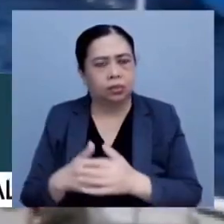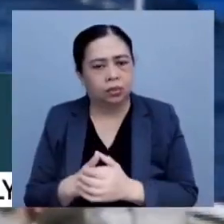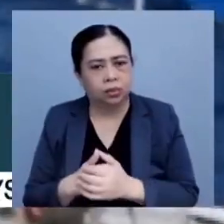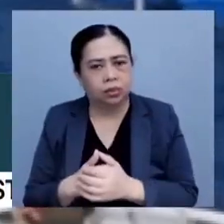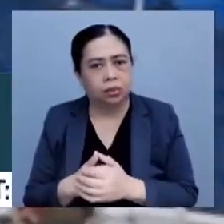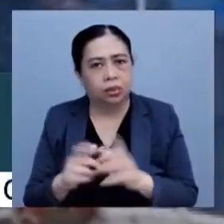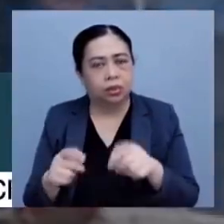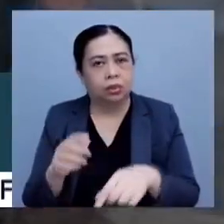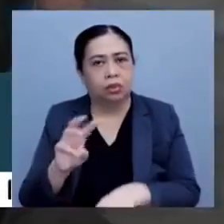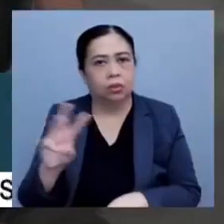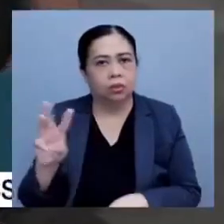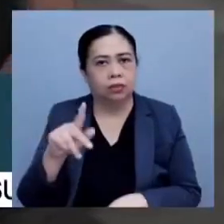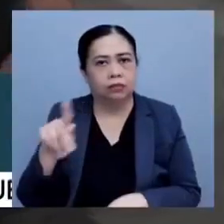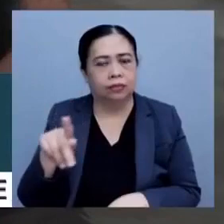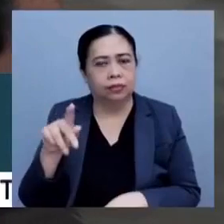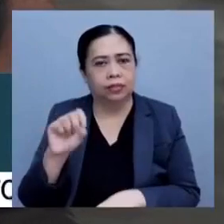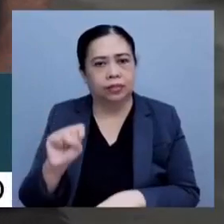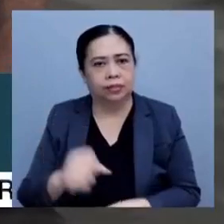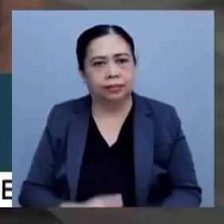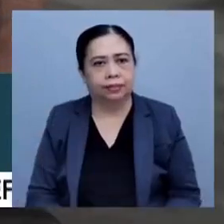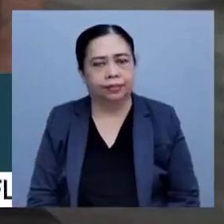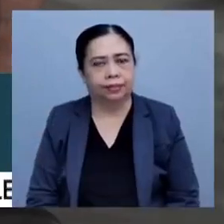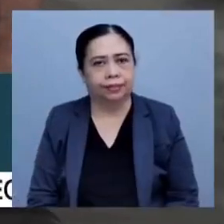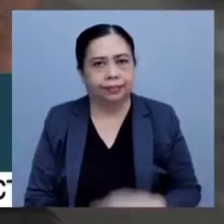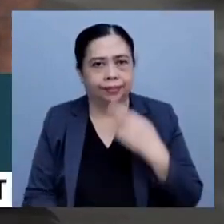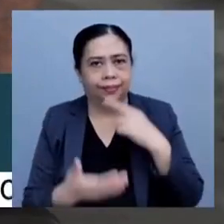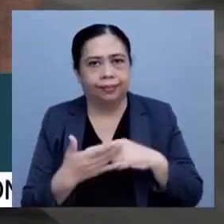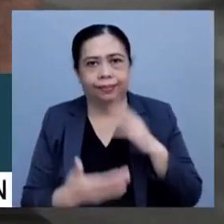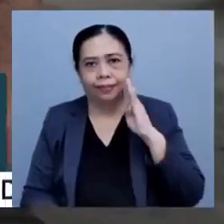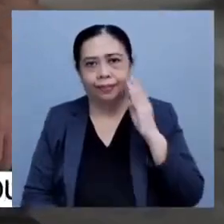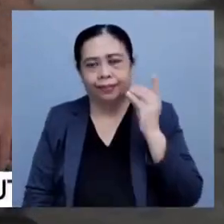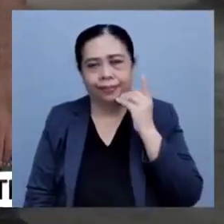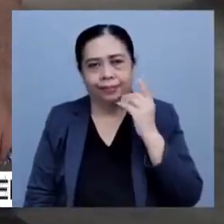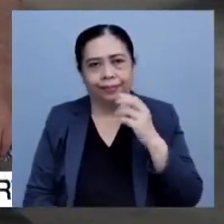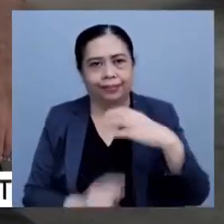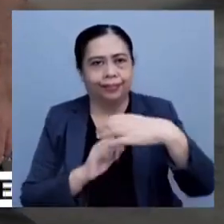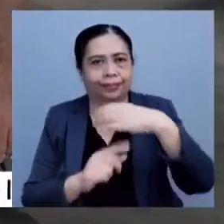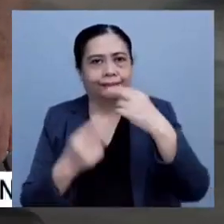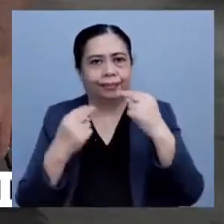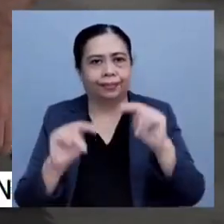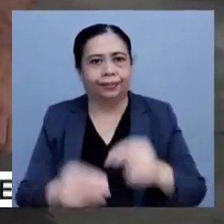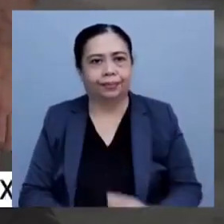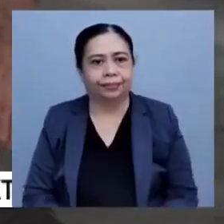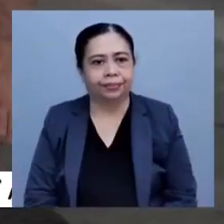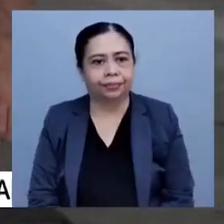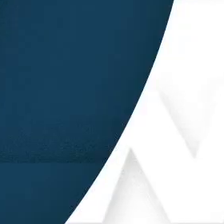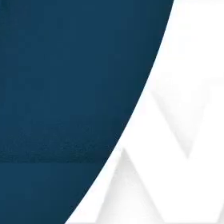West Philippine Sea. Bianca Dava, ABS-CBN News.